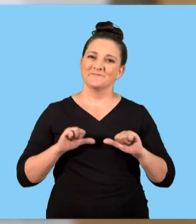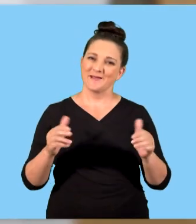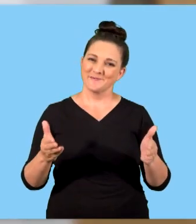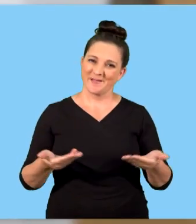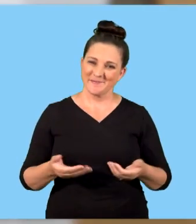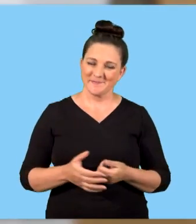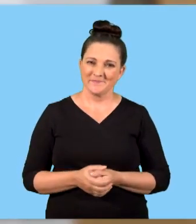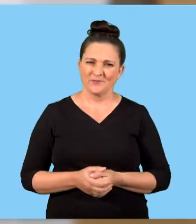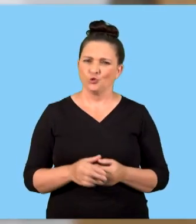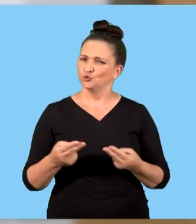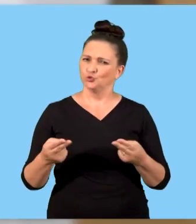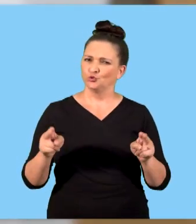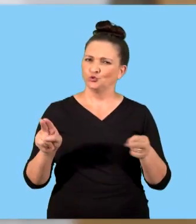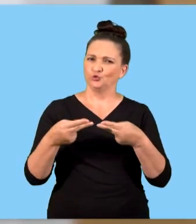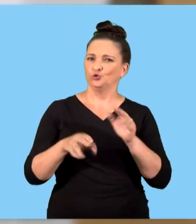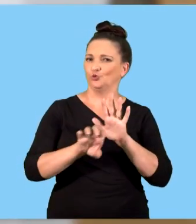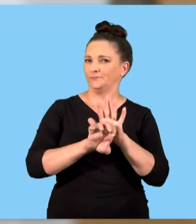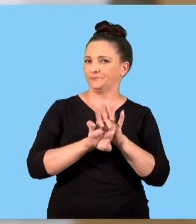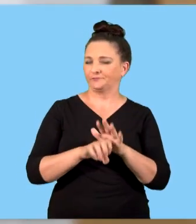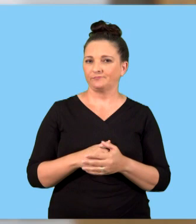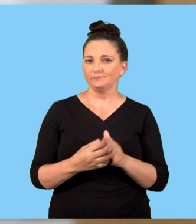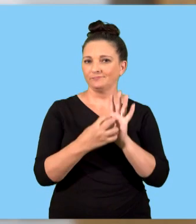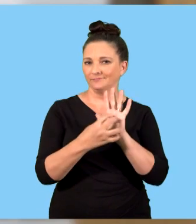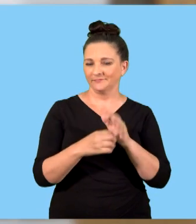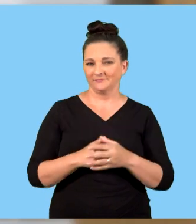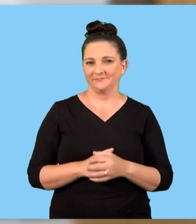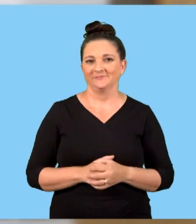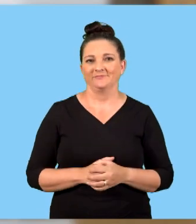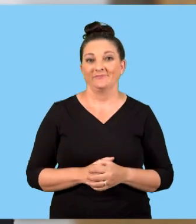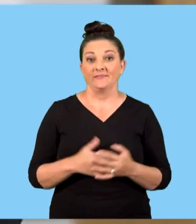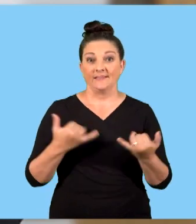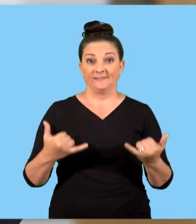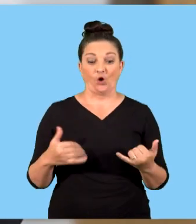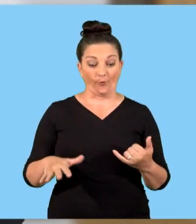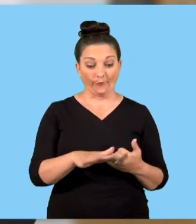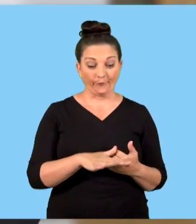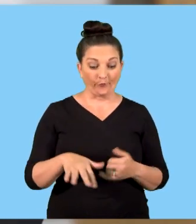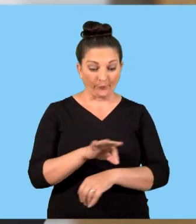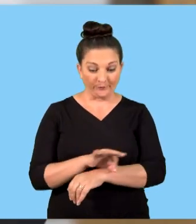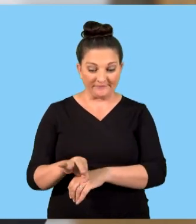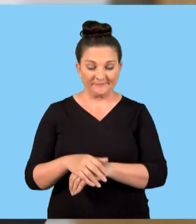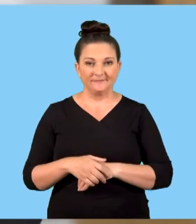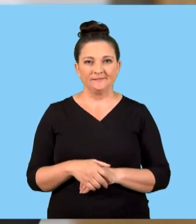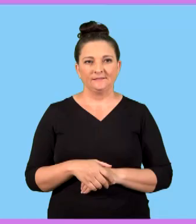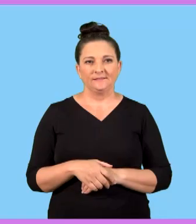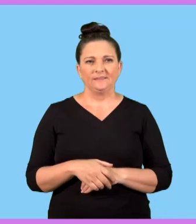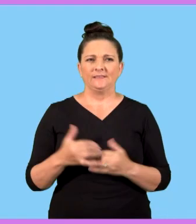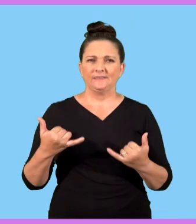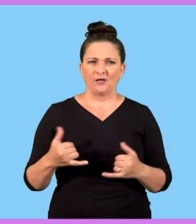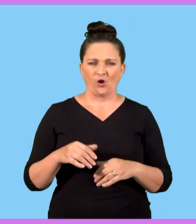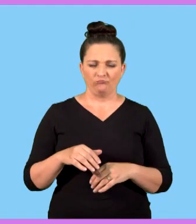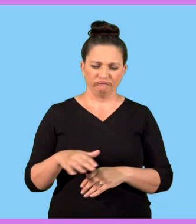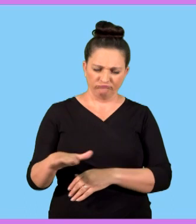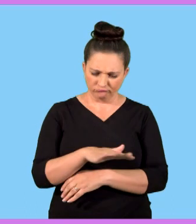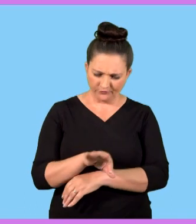Guys, welcome back after that short advert break. Let us now focus on floor plans. Now, our first question here says, a